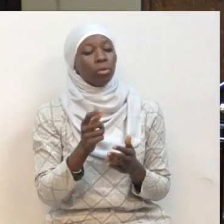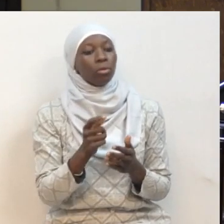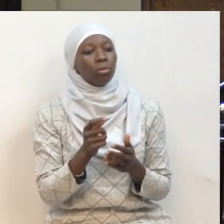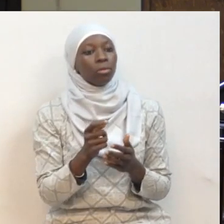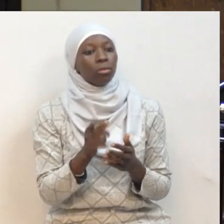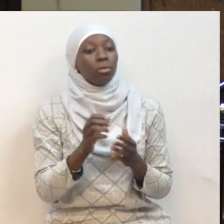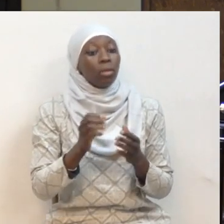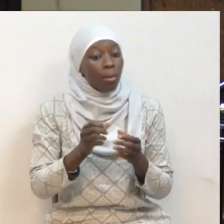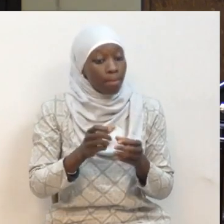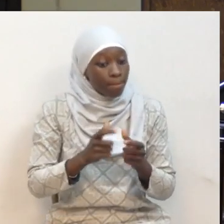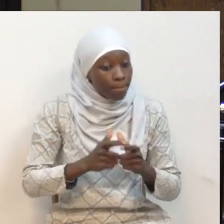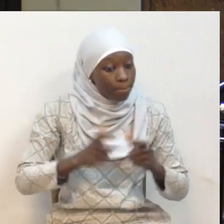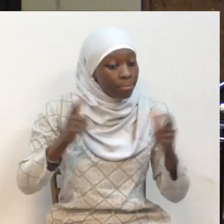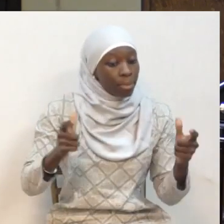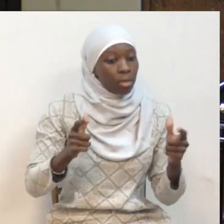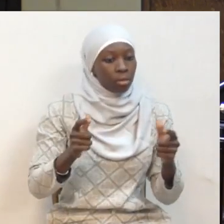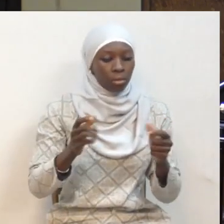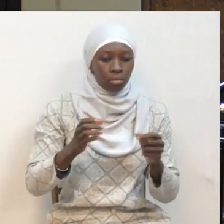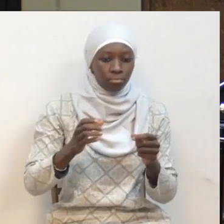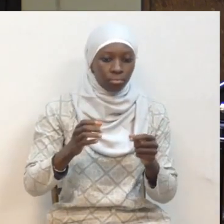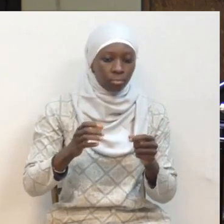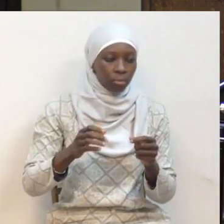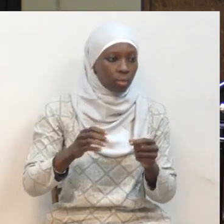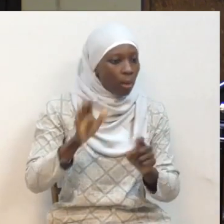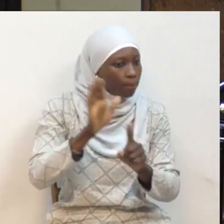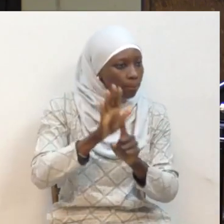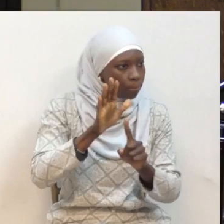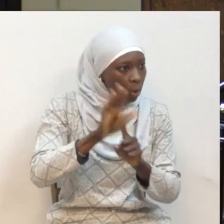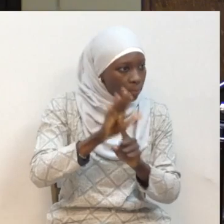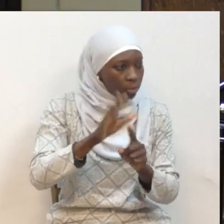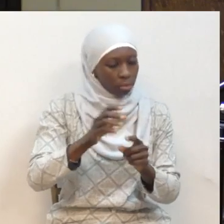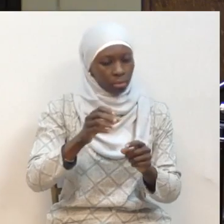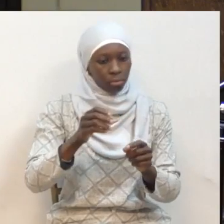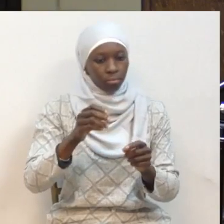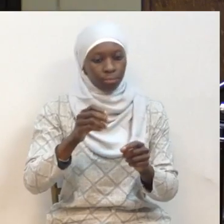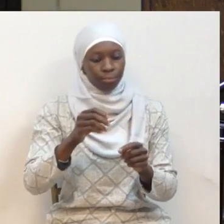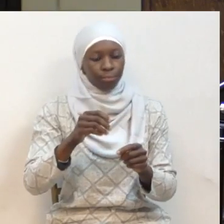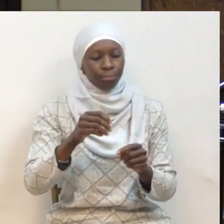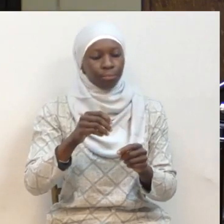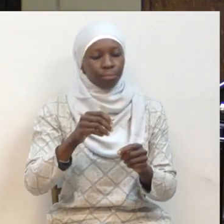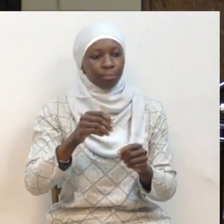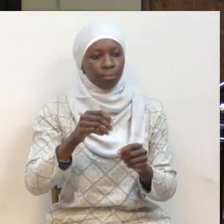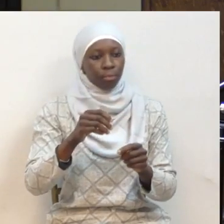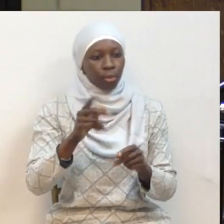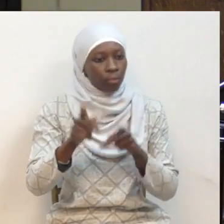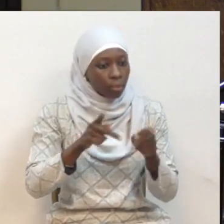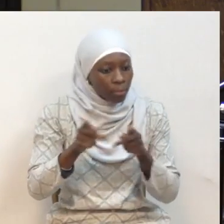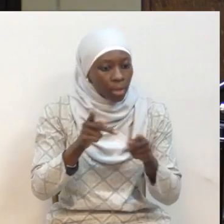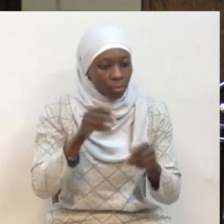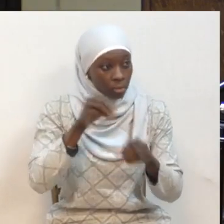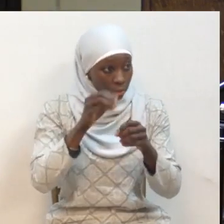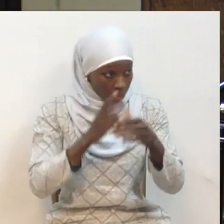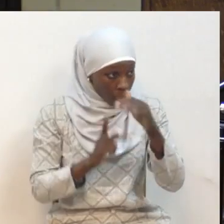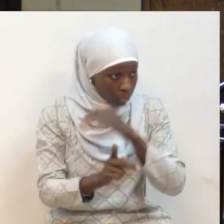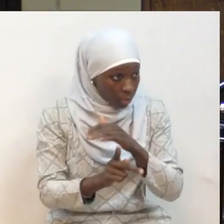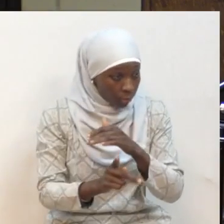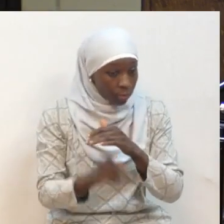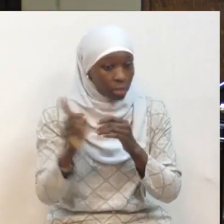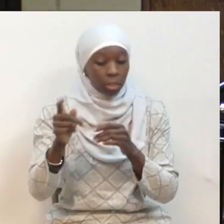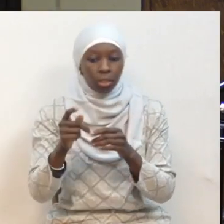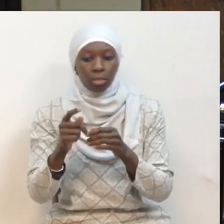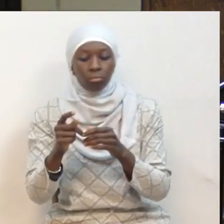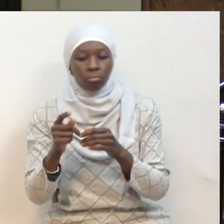the life of the Prophet sallallahu alaihi wasallam, he executed the result of the shura as